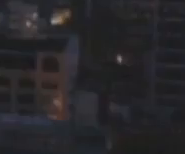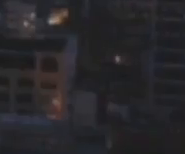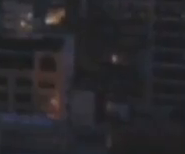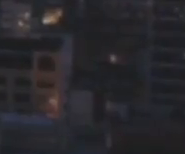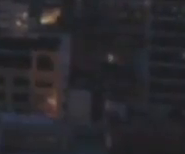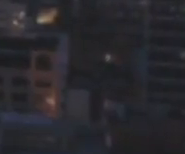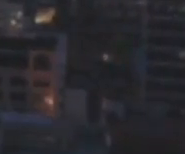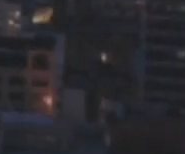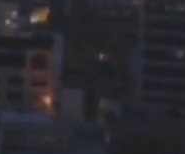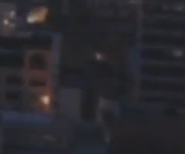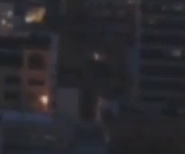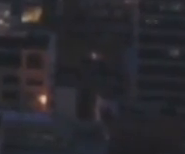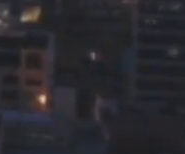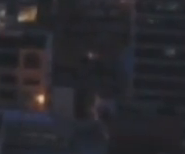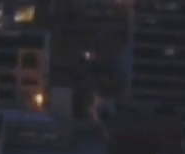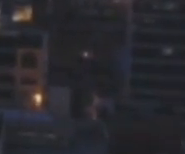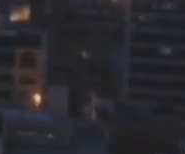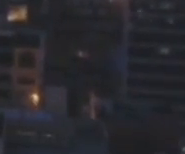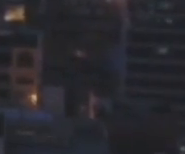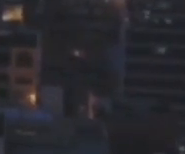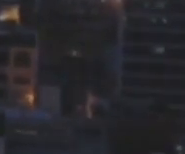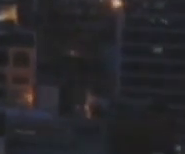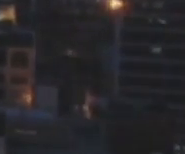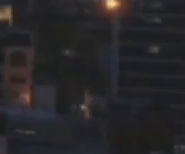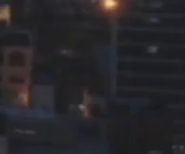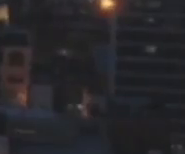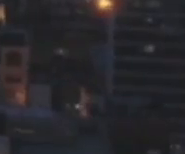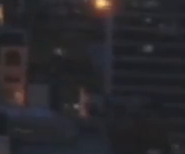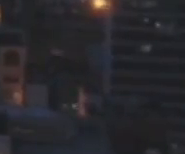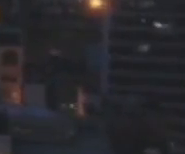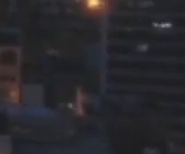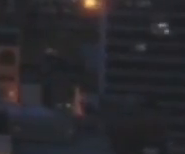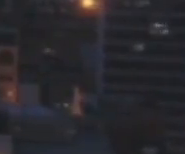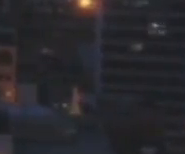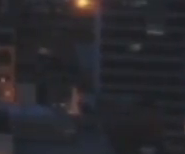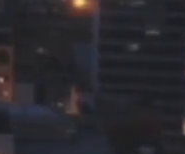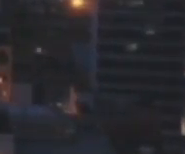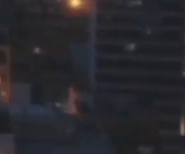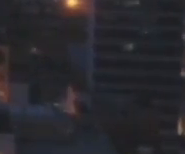This is Weekend Edition with Smriti Vidyarthi.